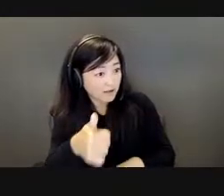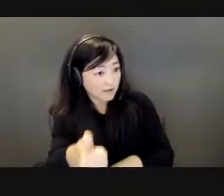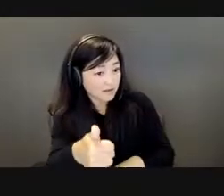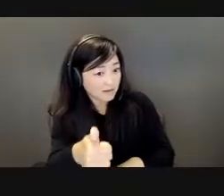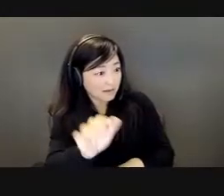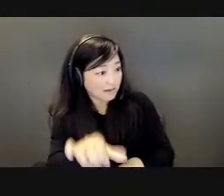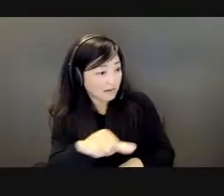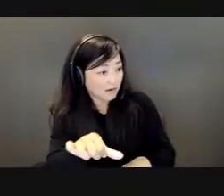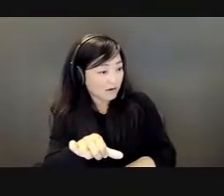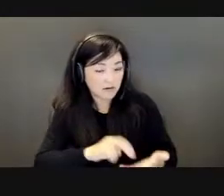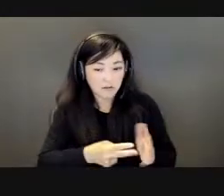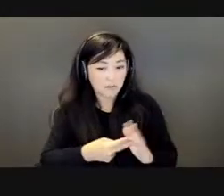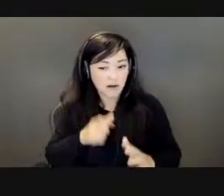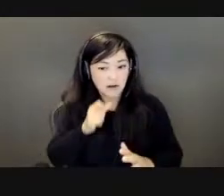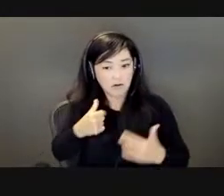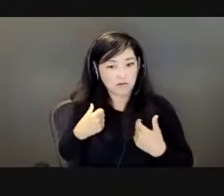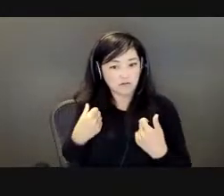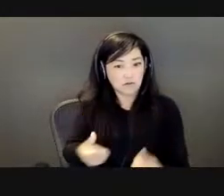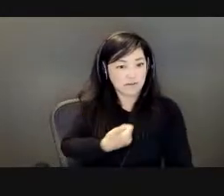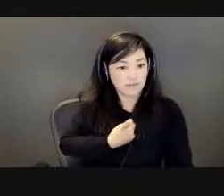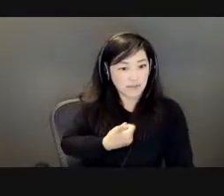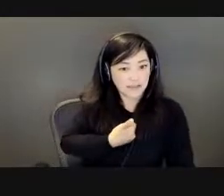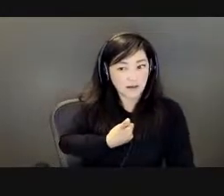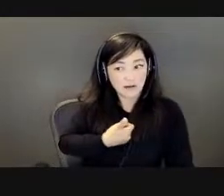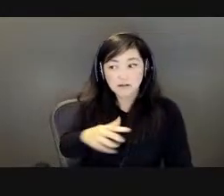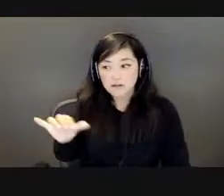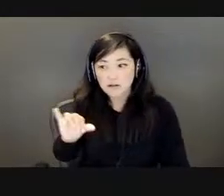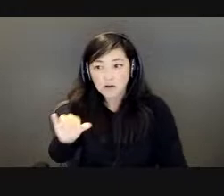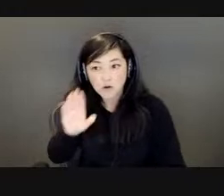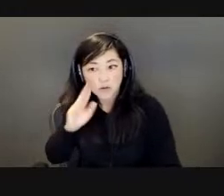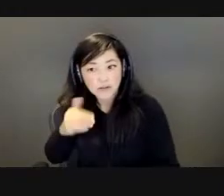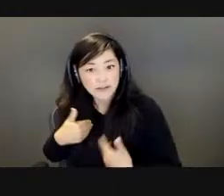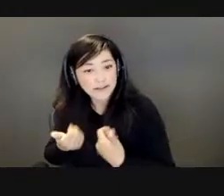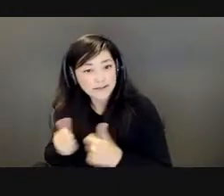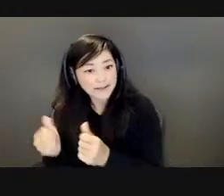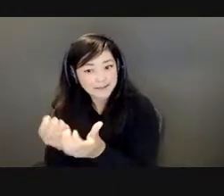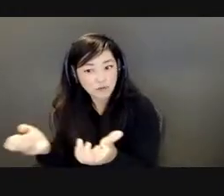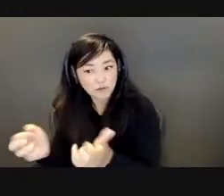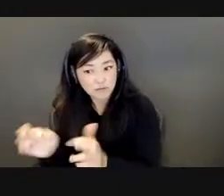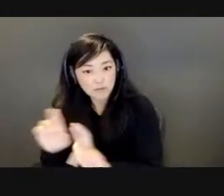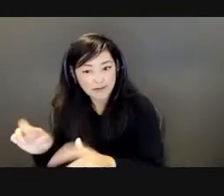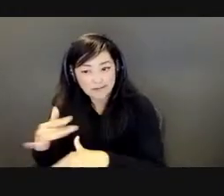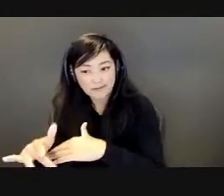vehicle. And then same thing as we talked about earlier, if there's any equipment that would help with this, then